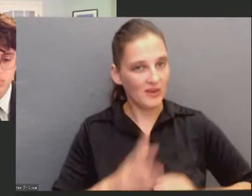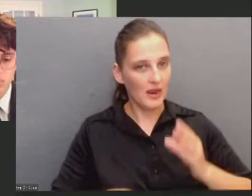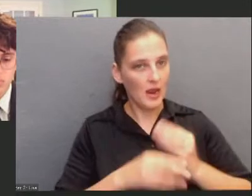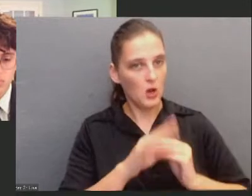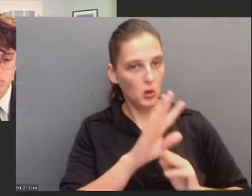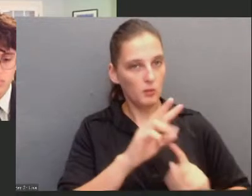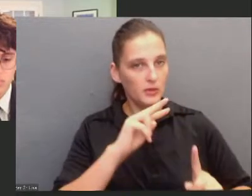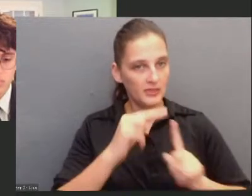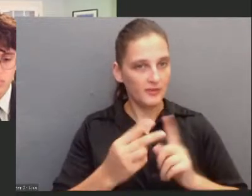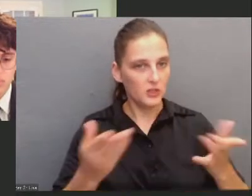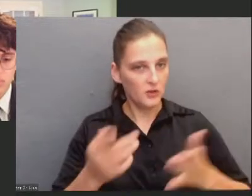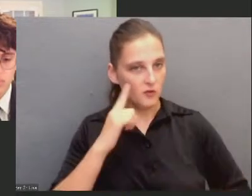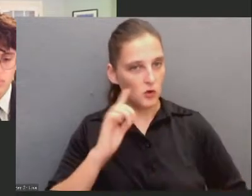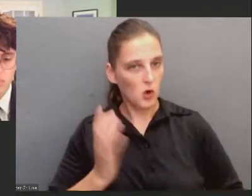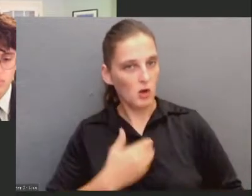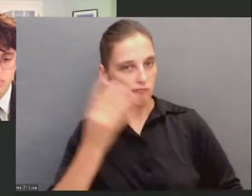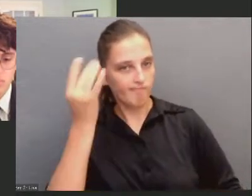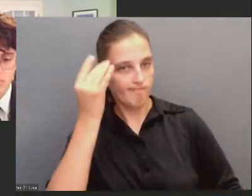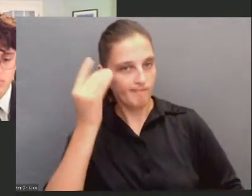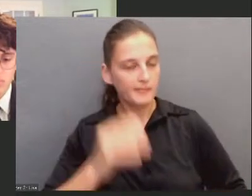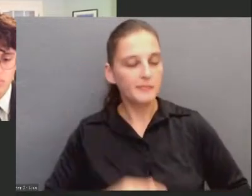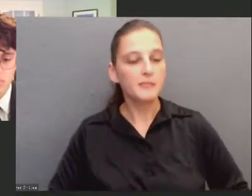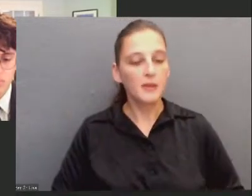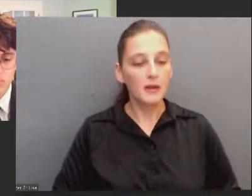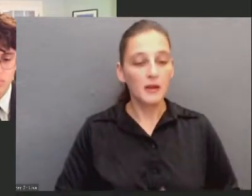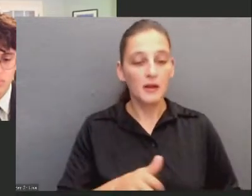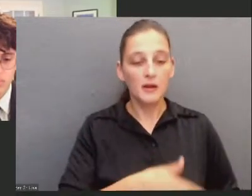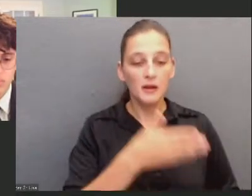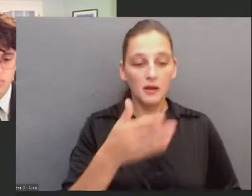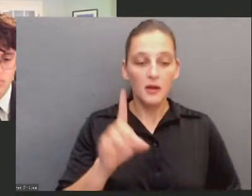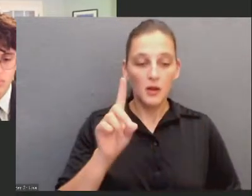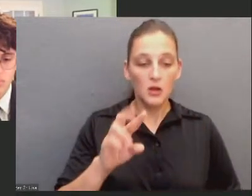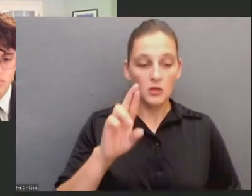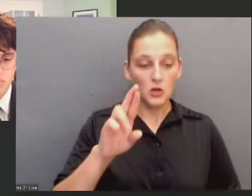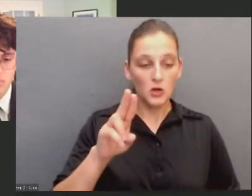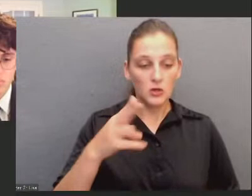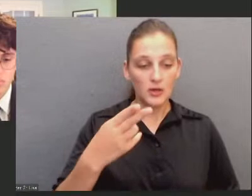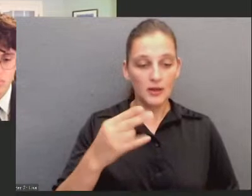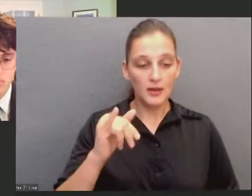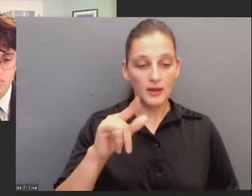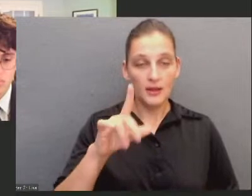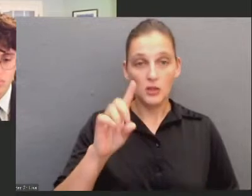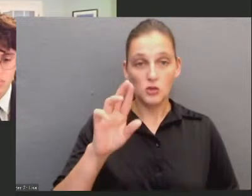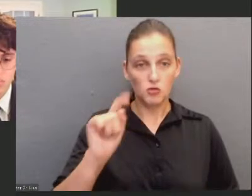our deliberation. Dr. Hildreth, please.